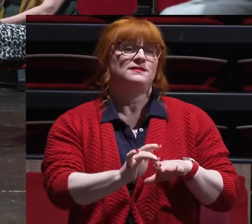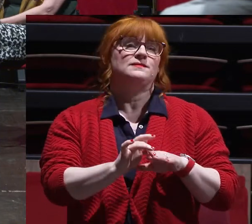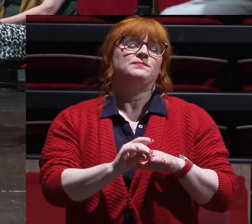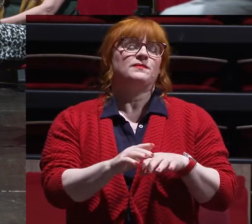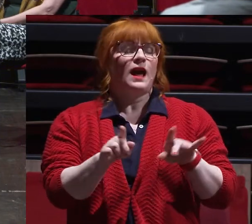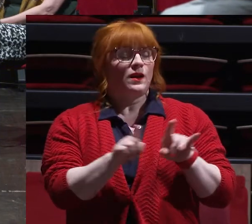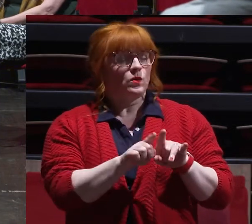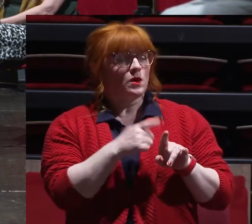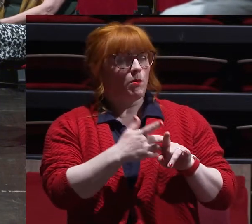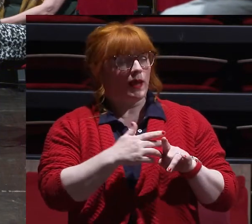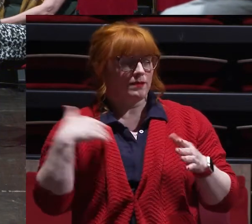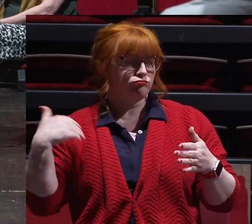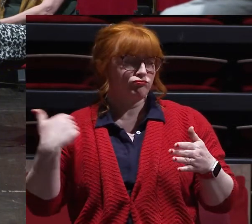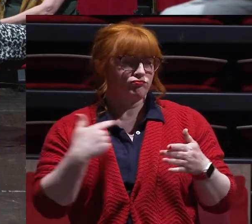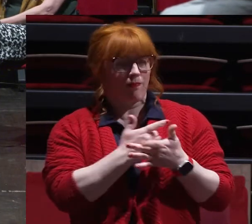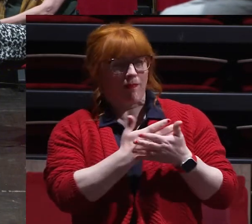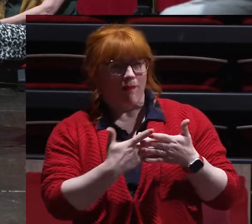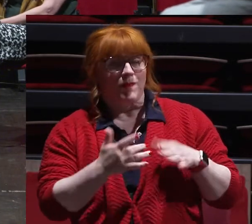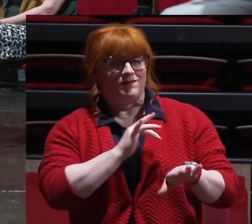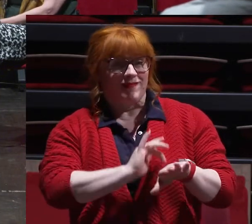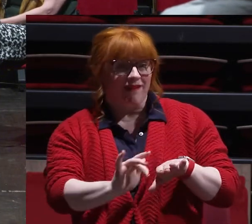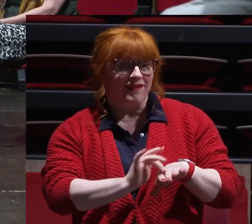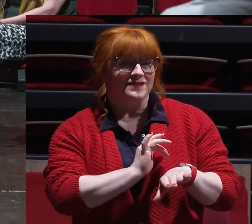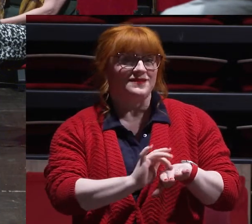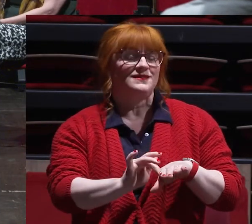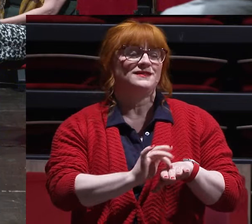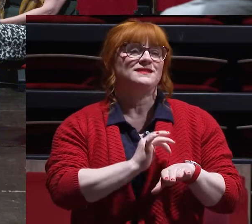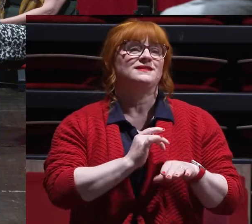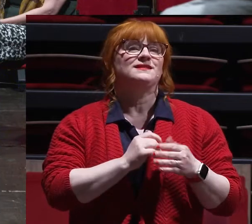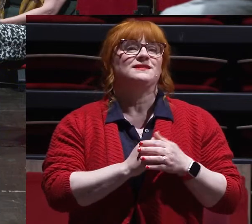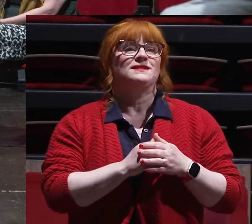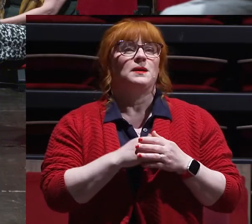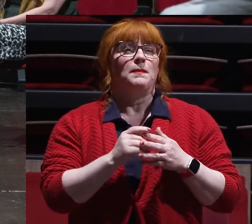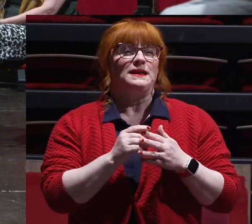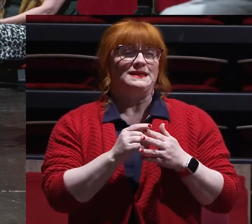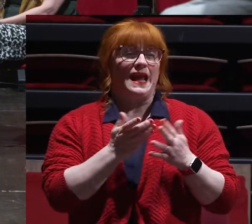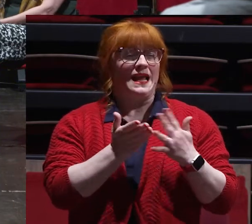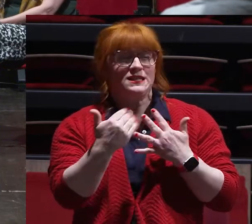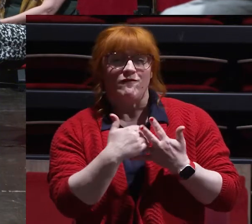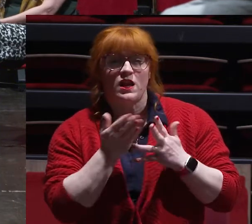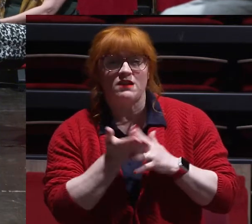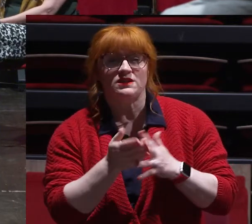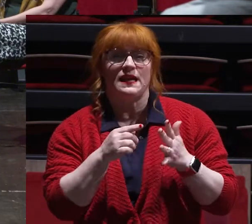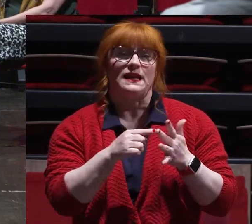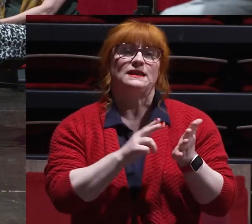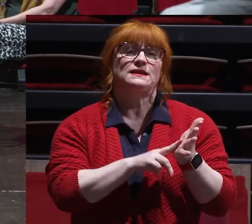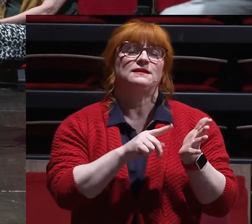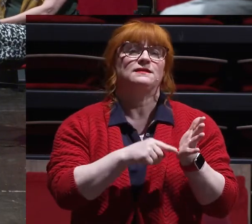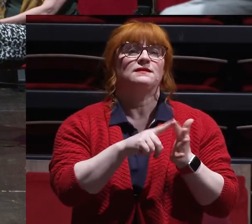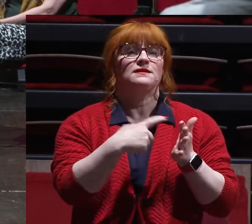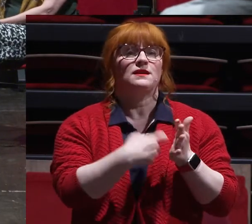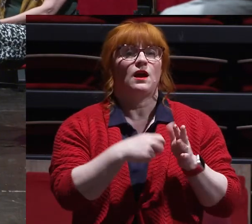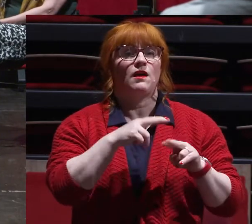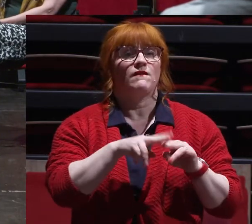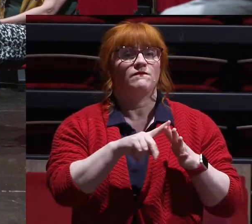very closely. And you've done a lot, you've had a lot of productions actually. You had Interference